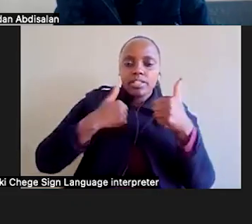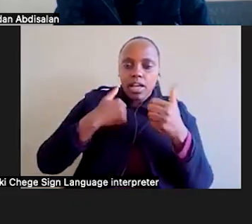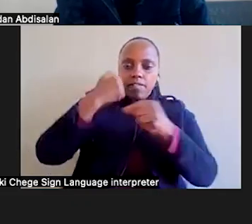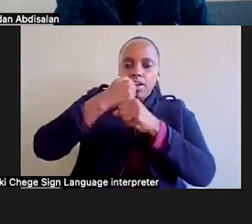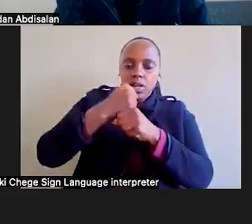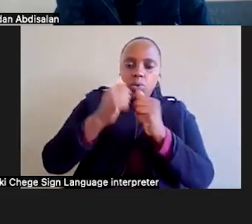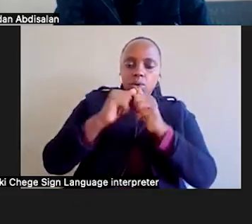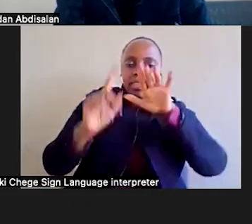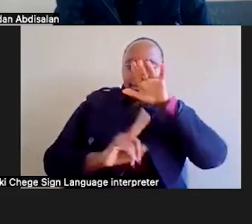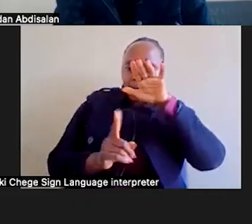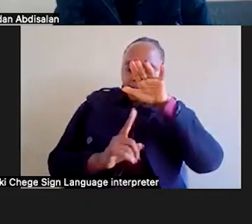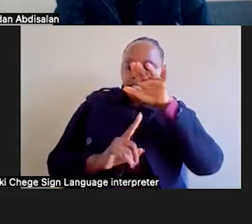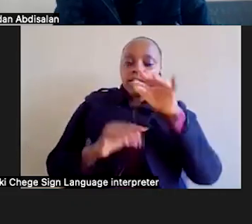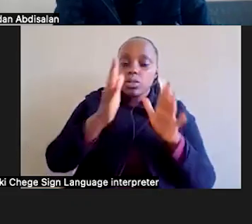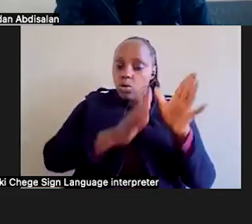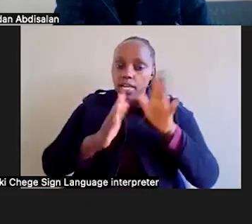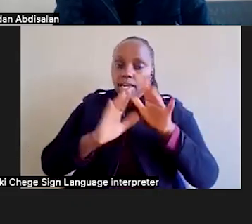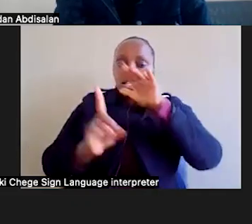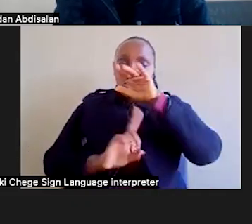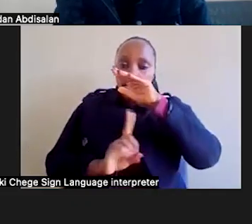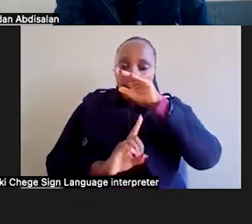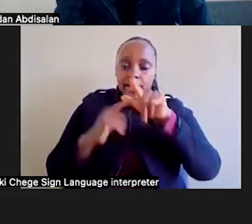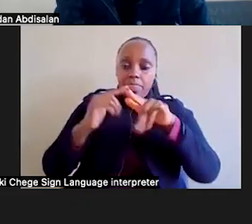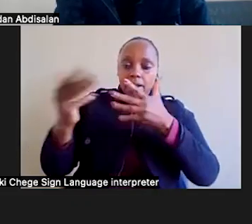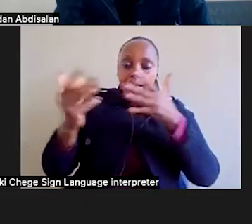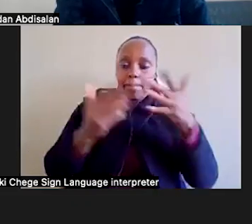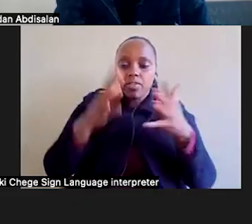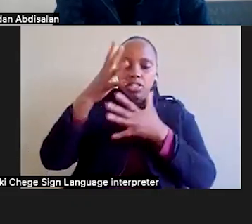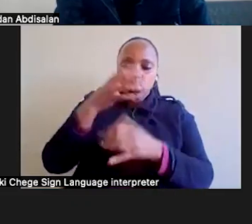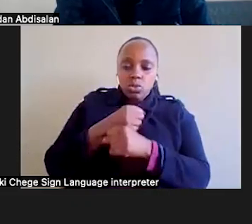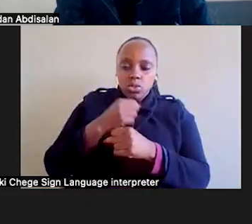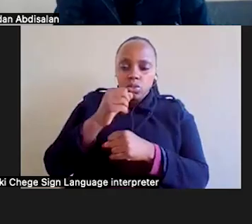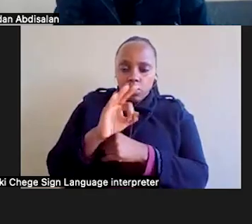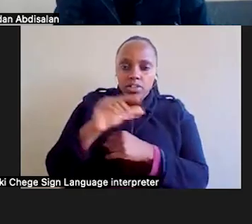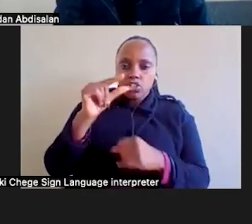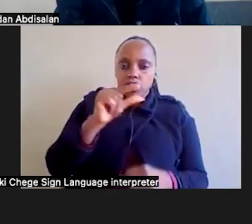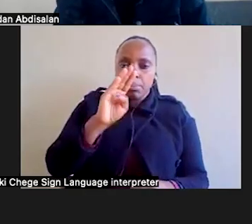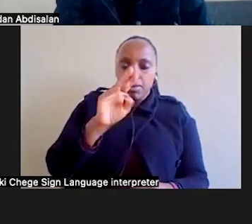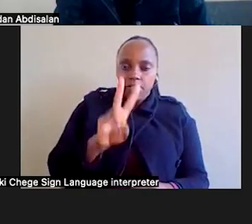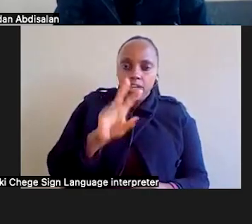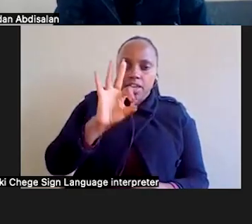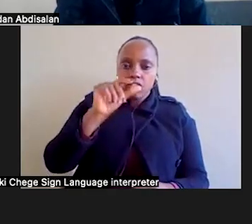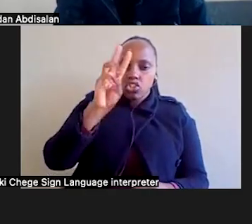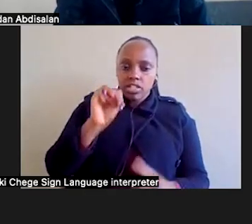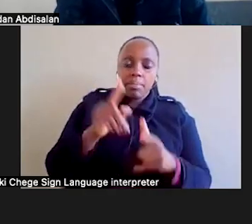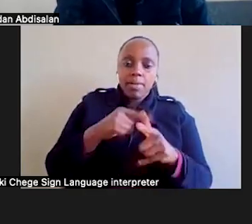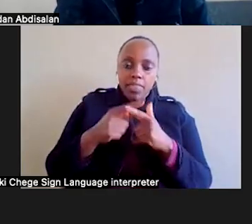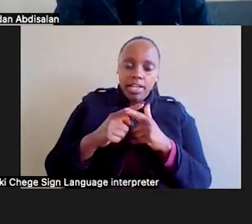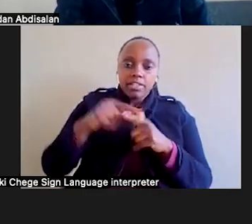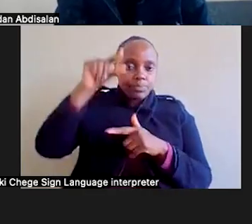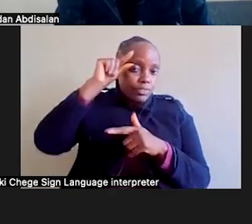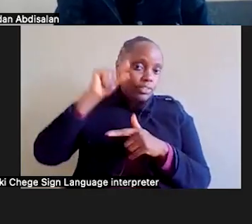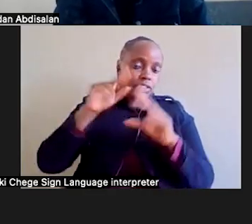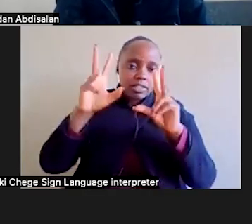ministry, organized by the ministry, and bring together the stakeholders of GBV, FGM, and gender issues, as